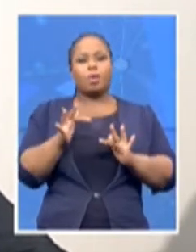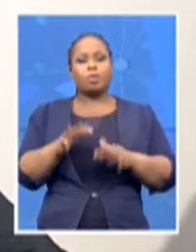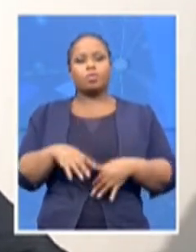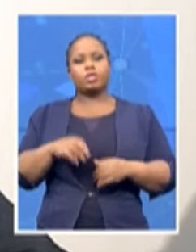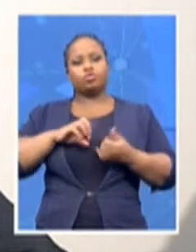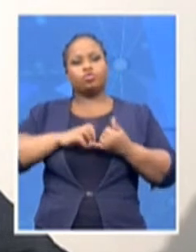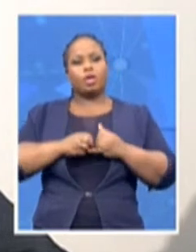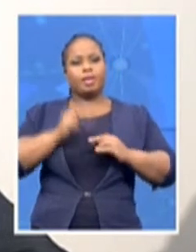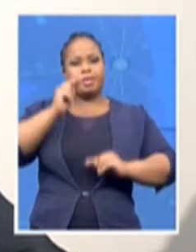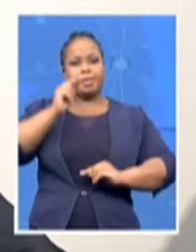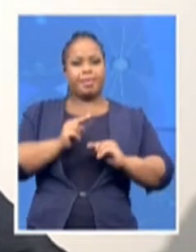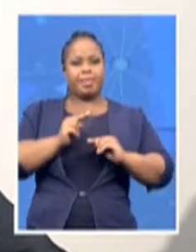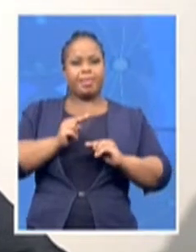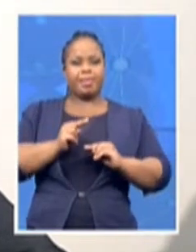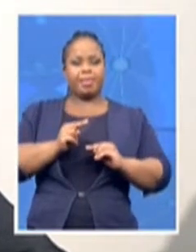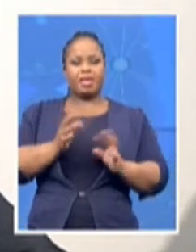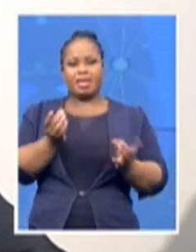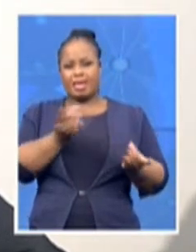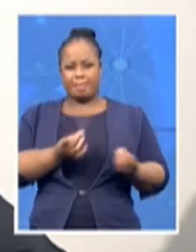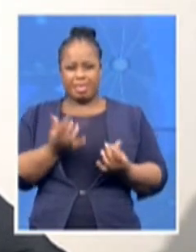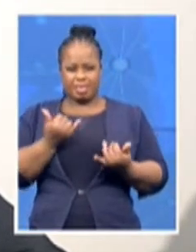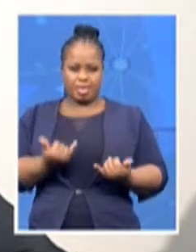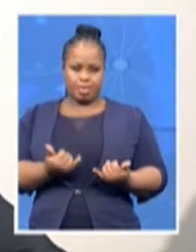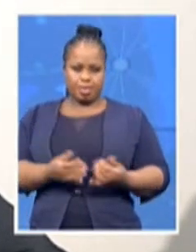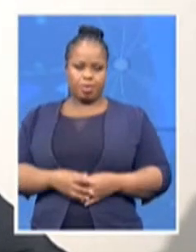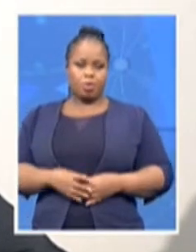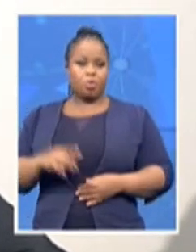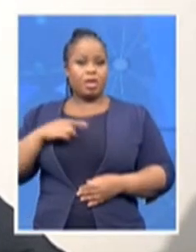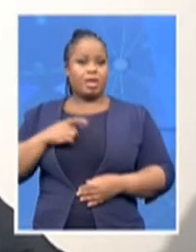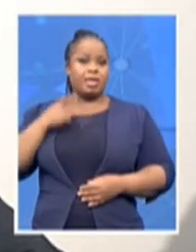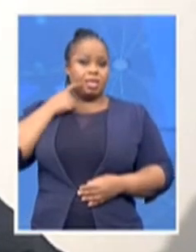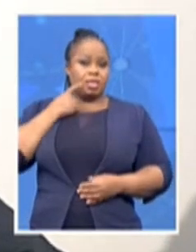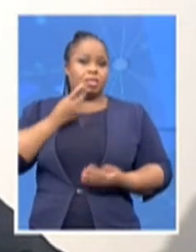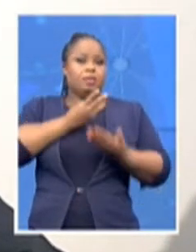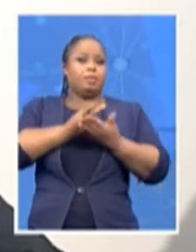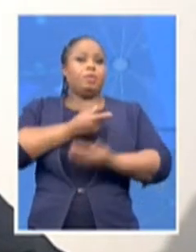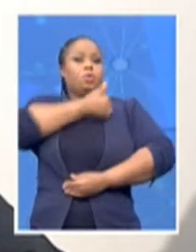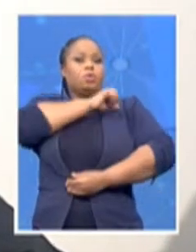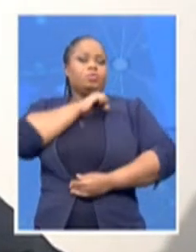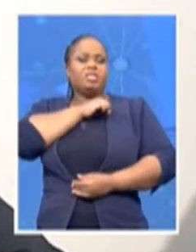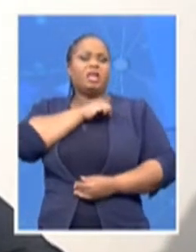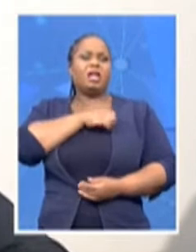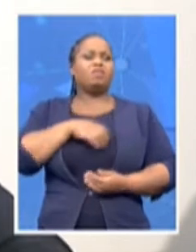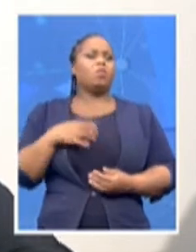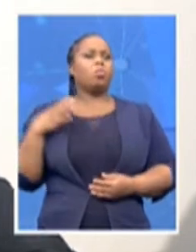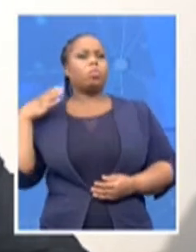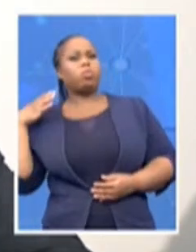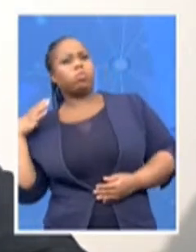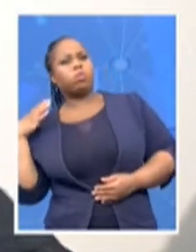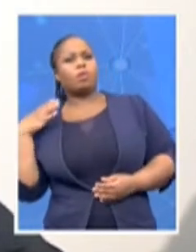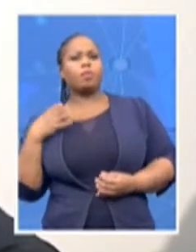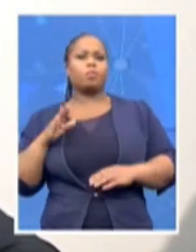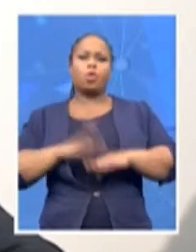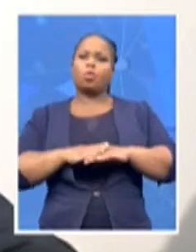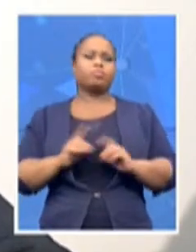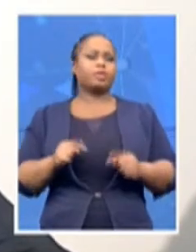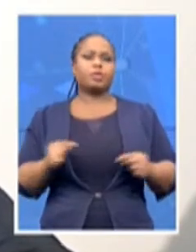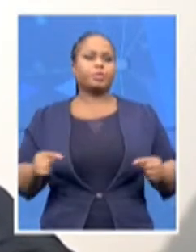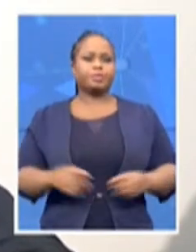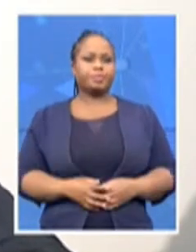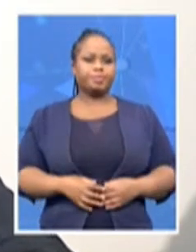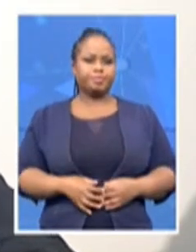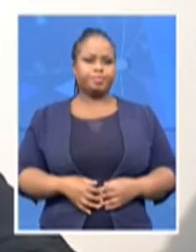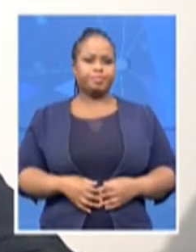that your hospitals also should not be under pressure anymore. Now, the second part of our battle, as